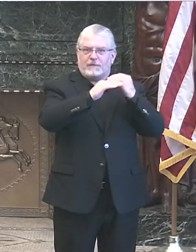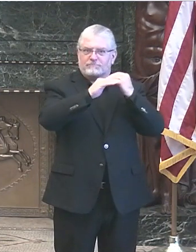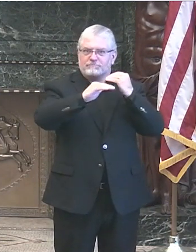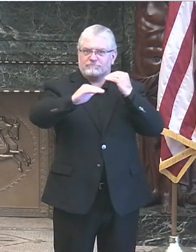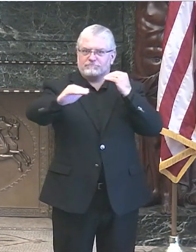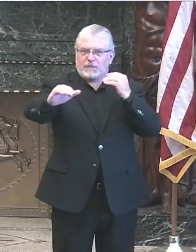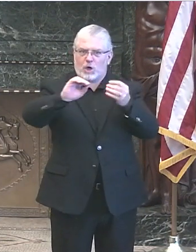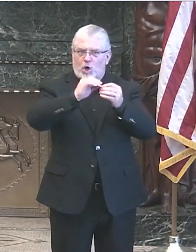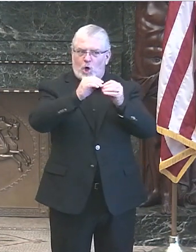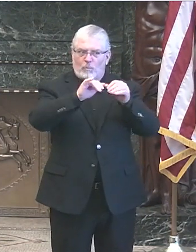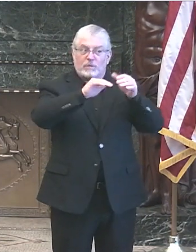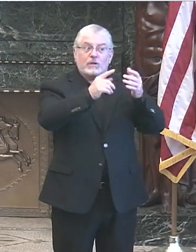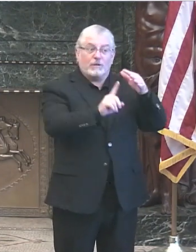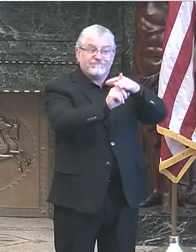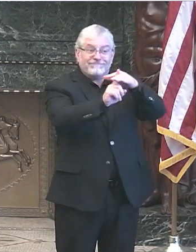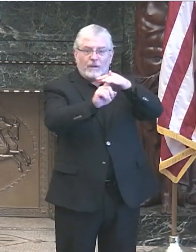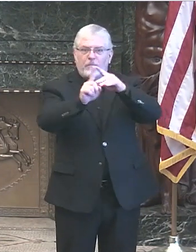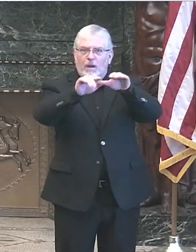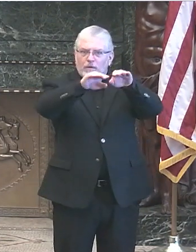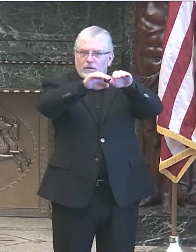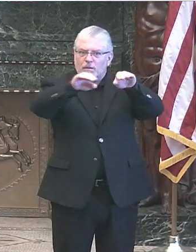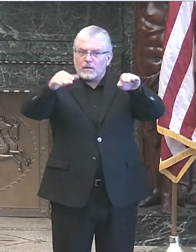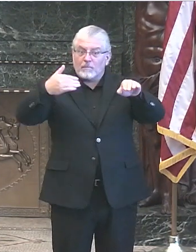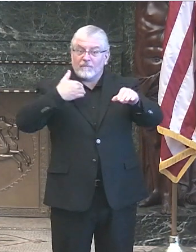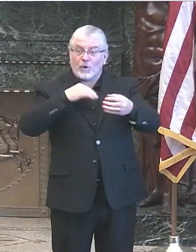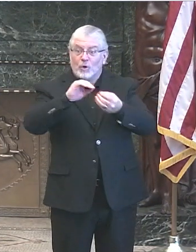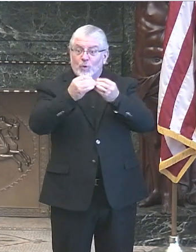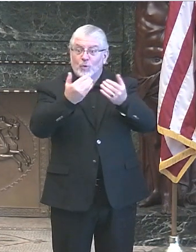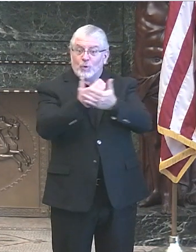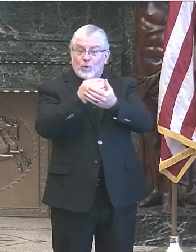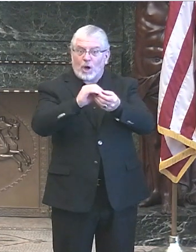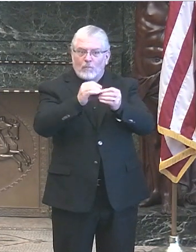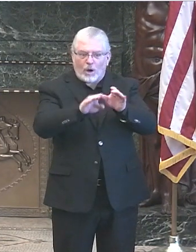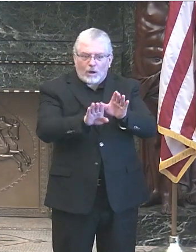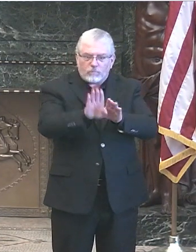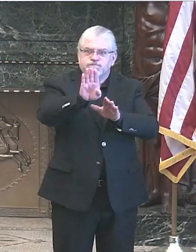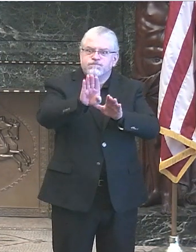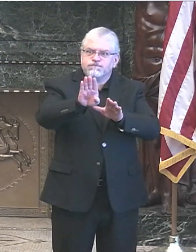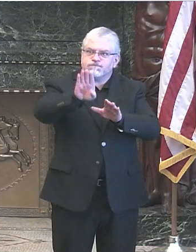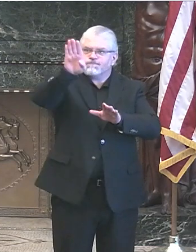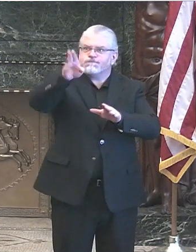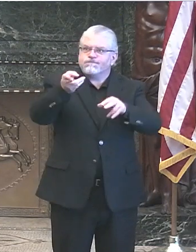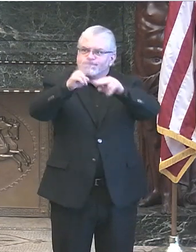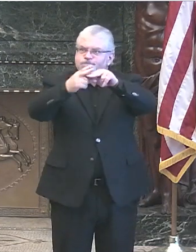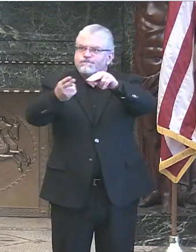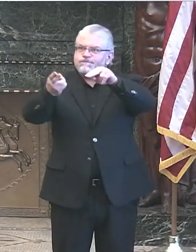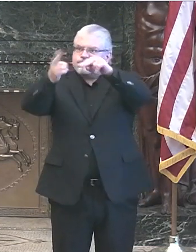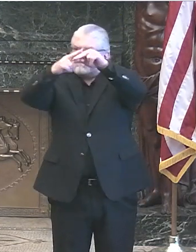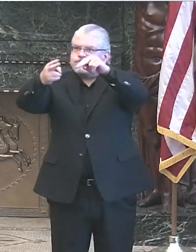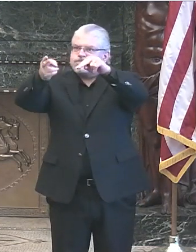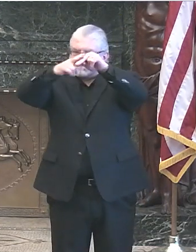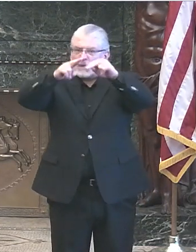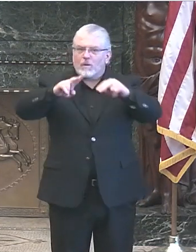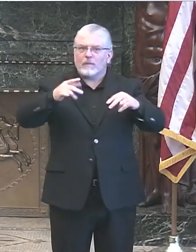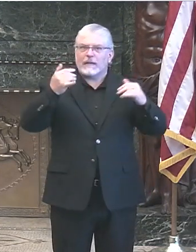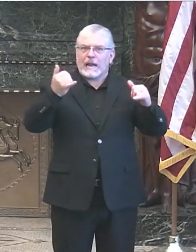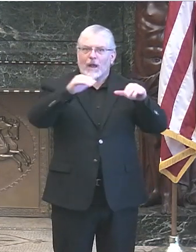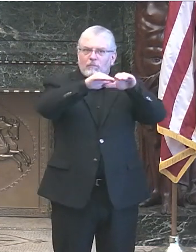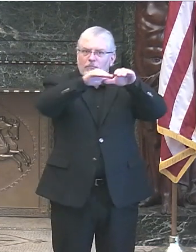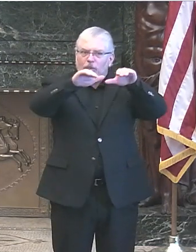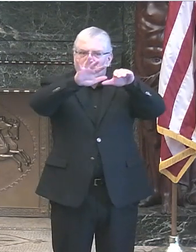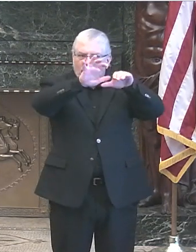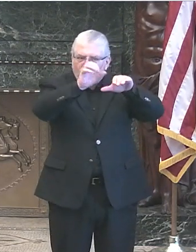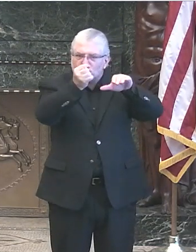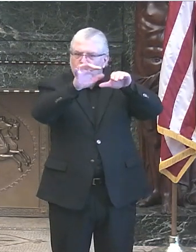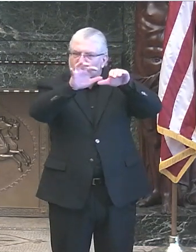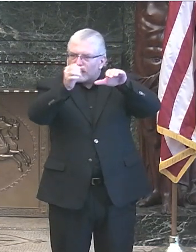then, that number was rising pretty steadily and pretty quickly. So the fact that it is stabilized and not rising is a sign that the growth is